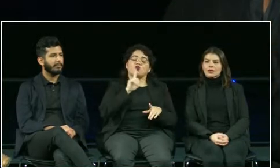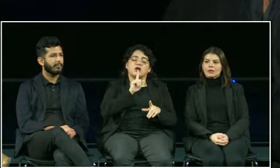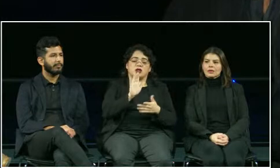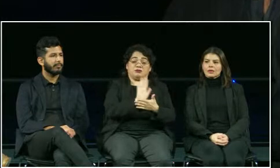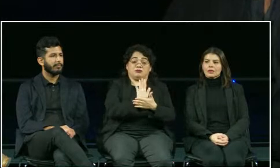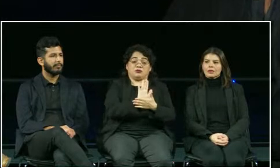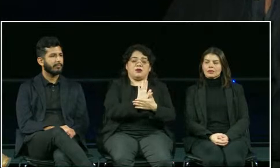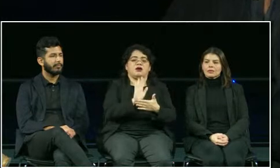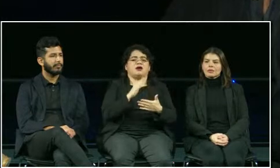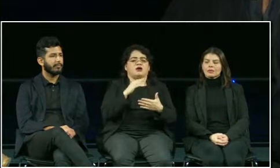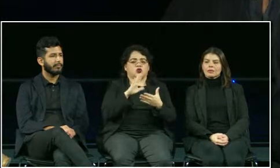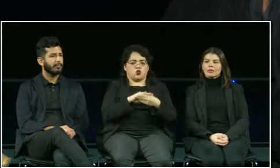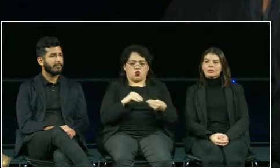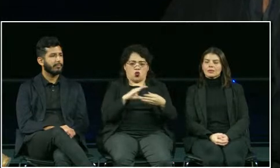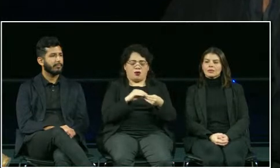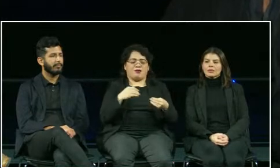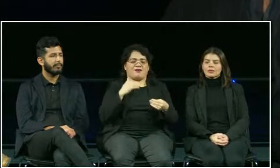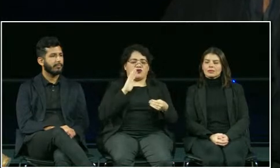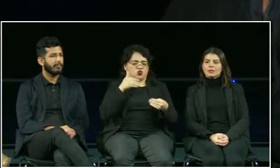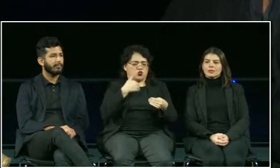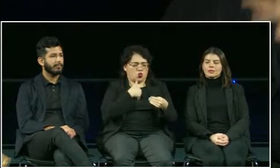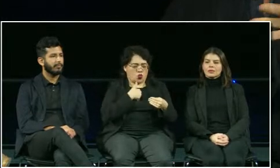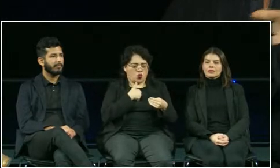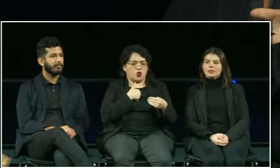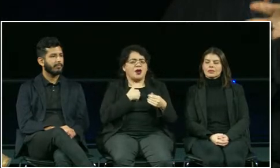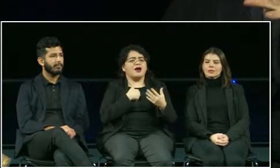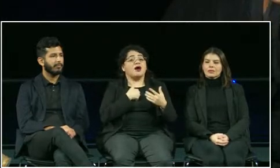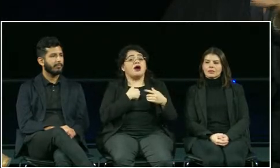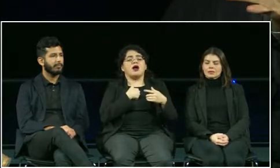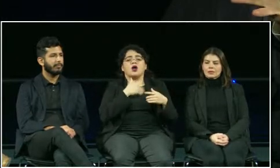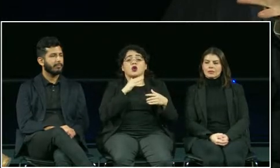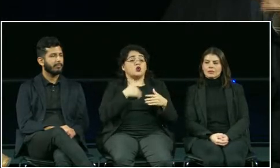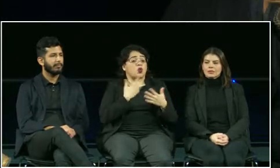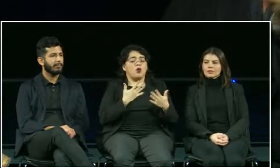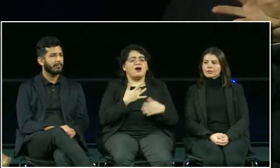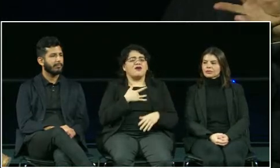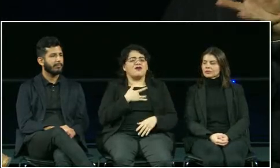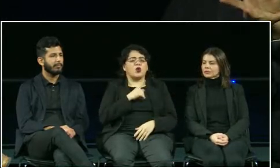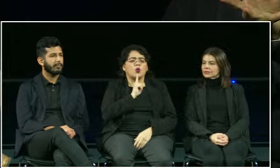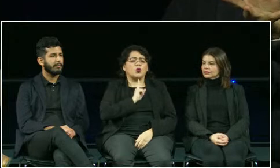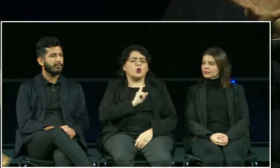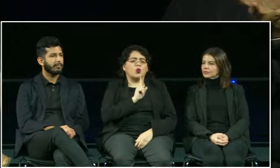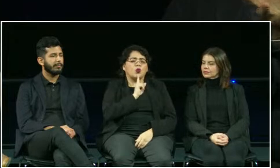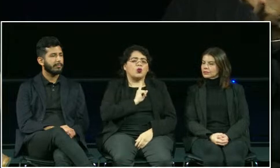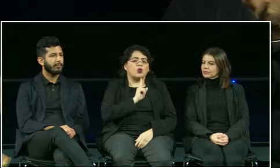is about, you know, feeling lonely, and